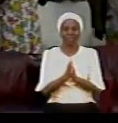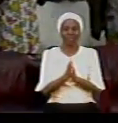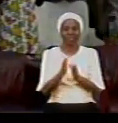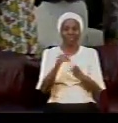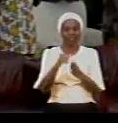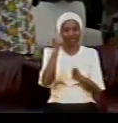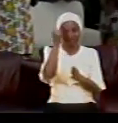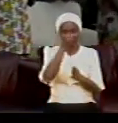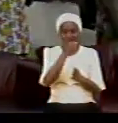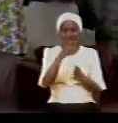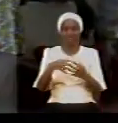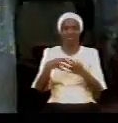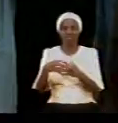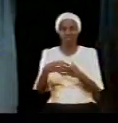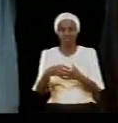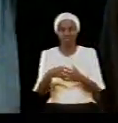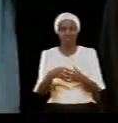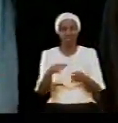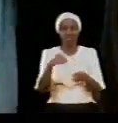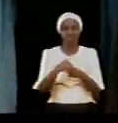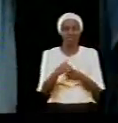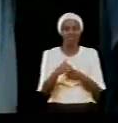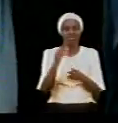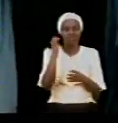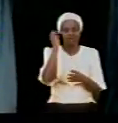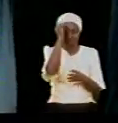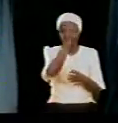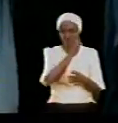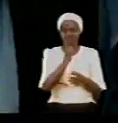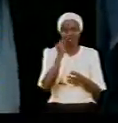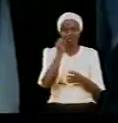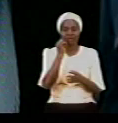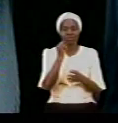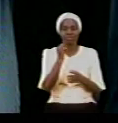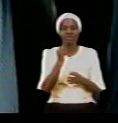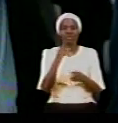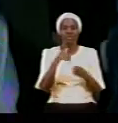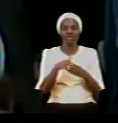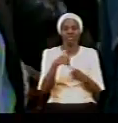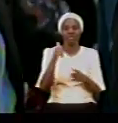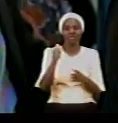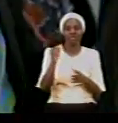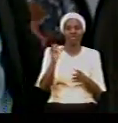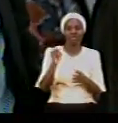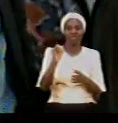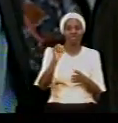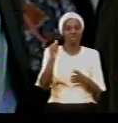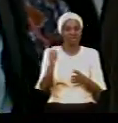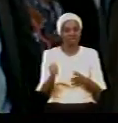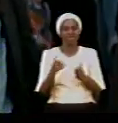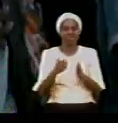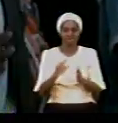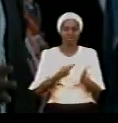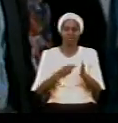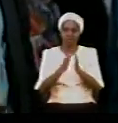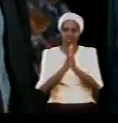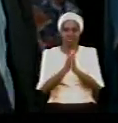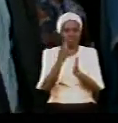the continents, let us pray for the servant of God, because we're